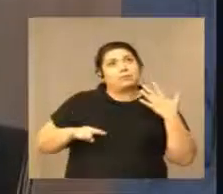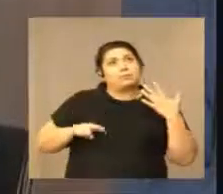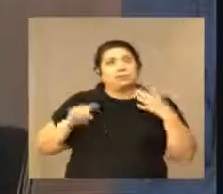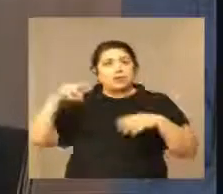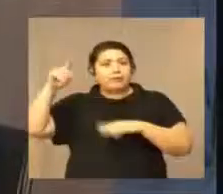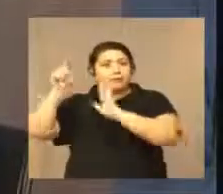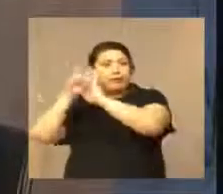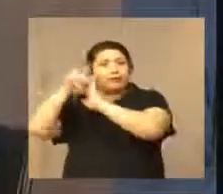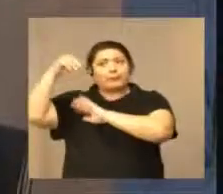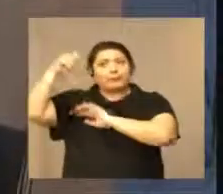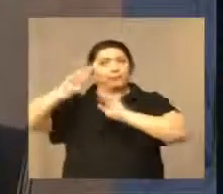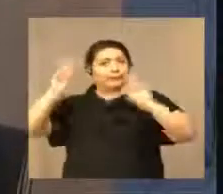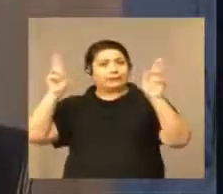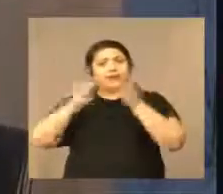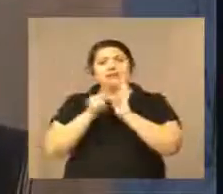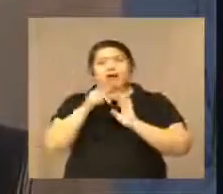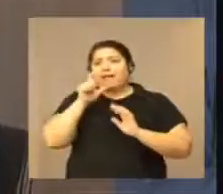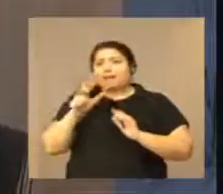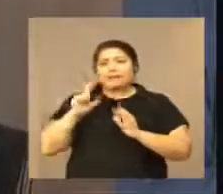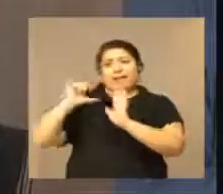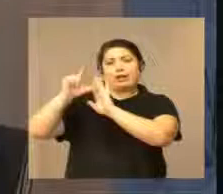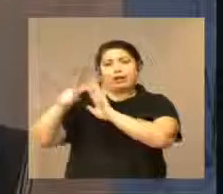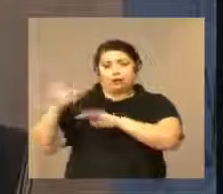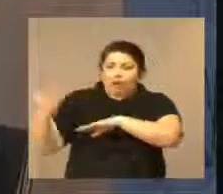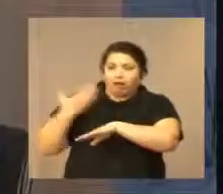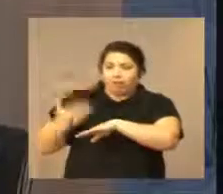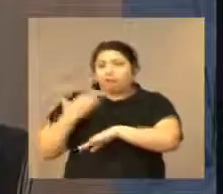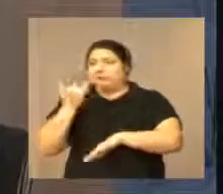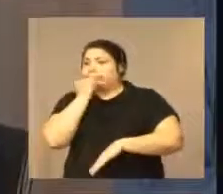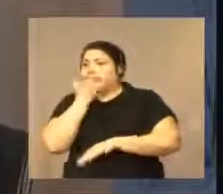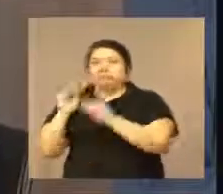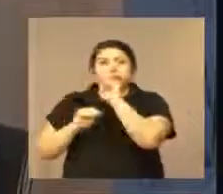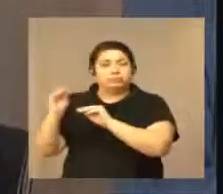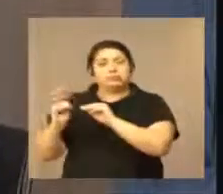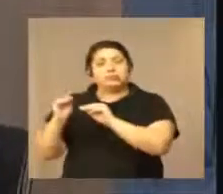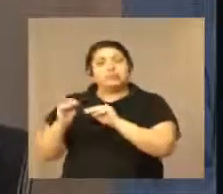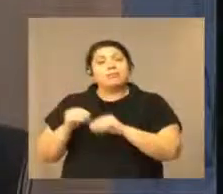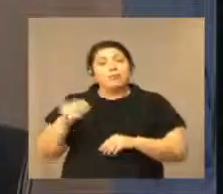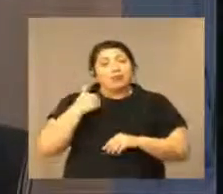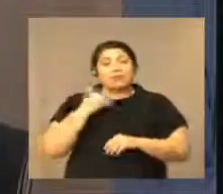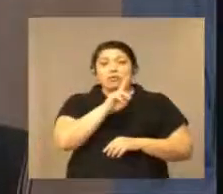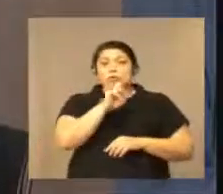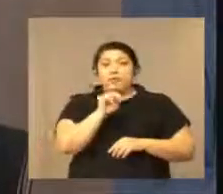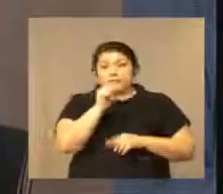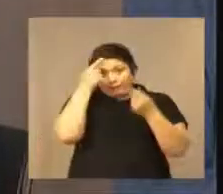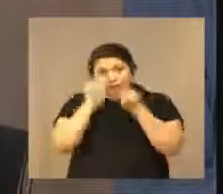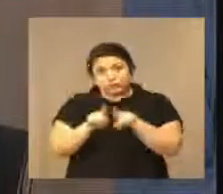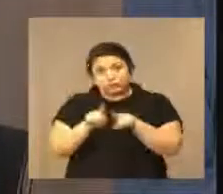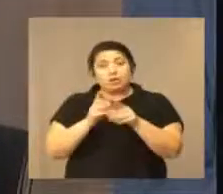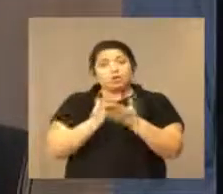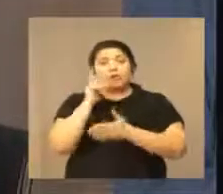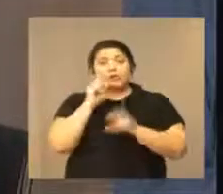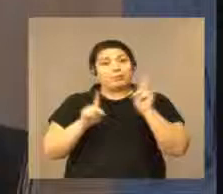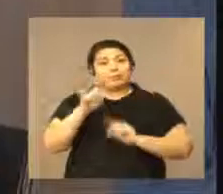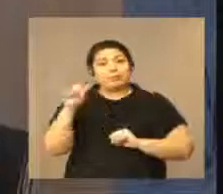have legal protection through mechanisms such as the United Nations Convention on the Rights of Persons with Disabilities, the United